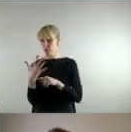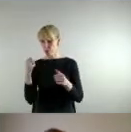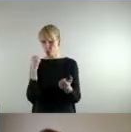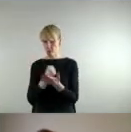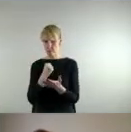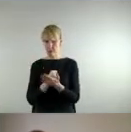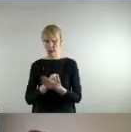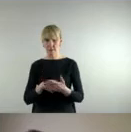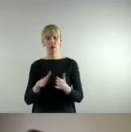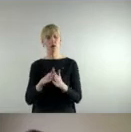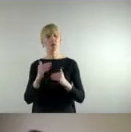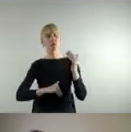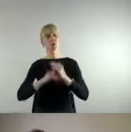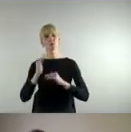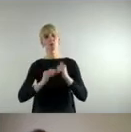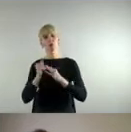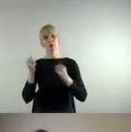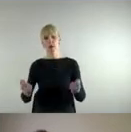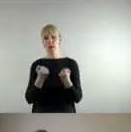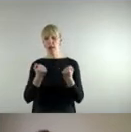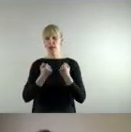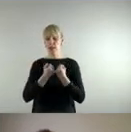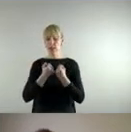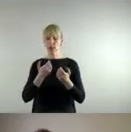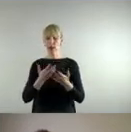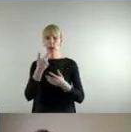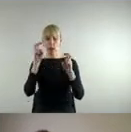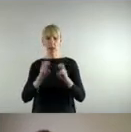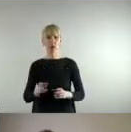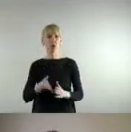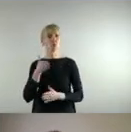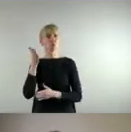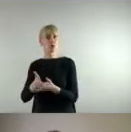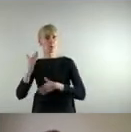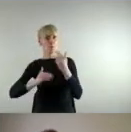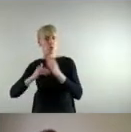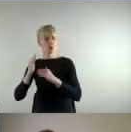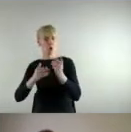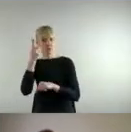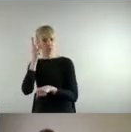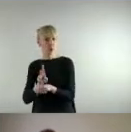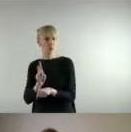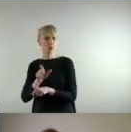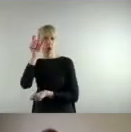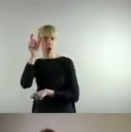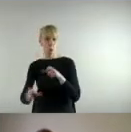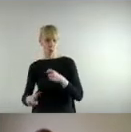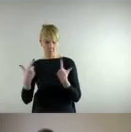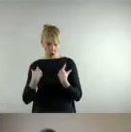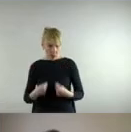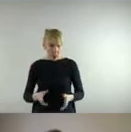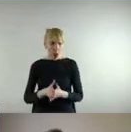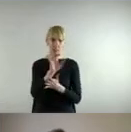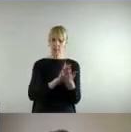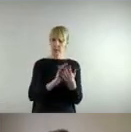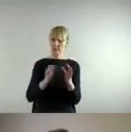capacity in handling crisis and build trust in dialogue with the citizens. I've talked about it before in this presentation, but it's very important,